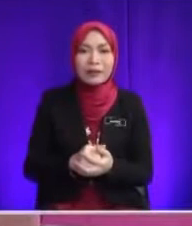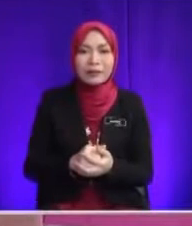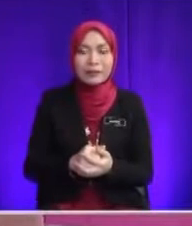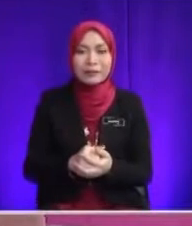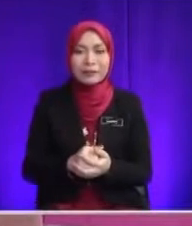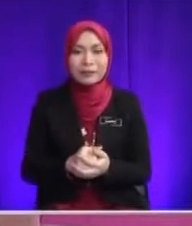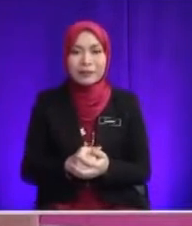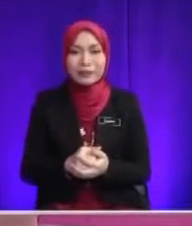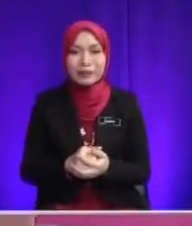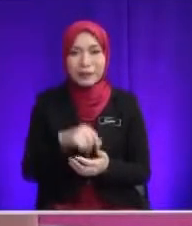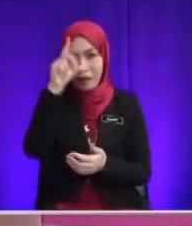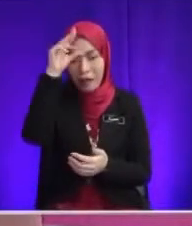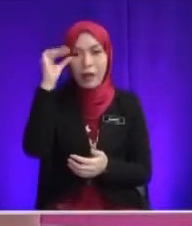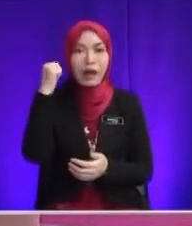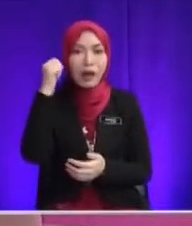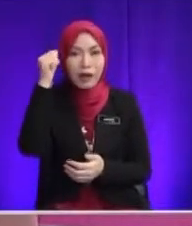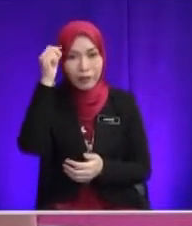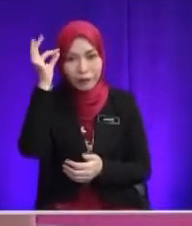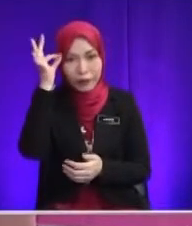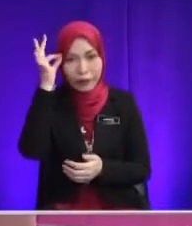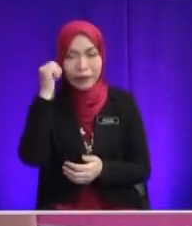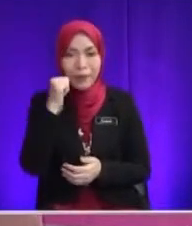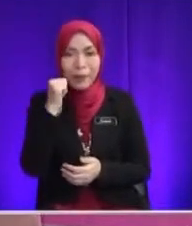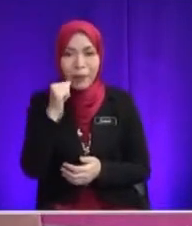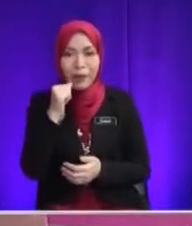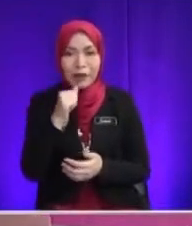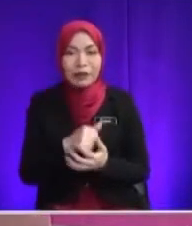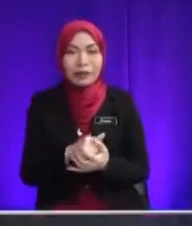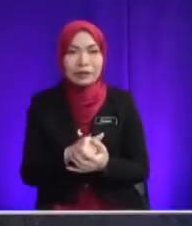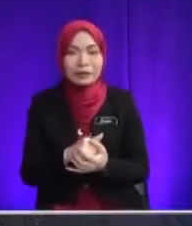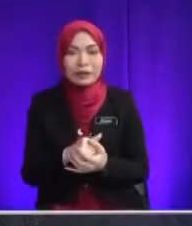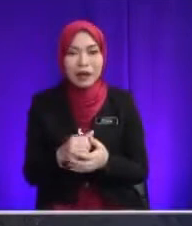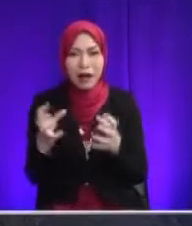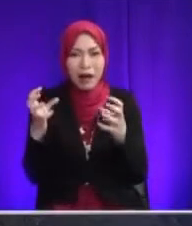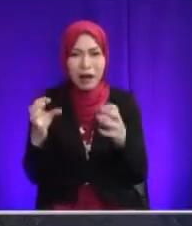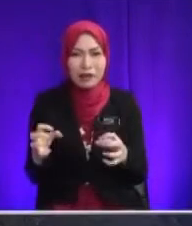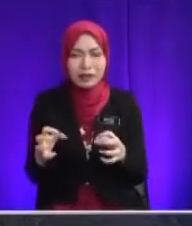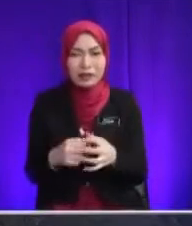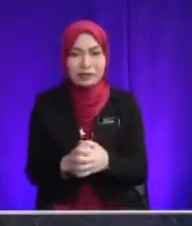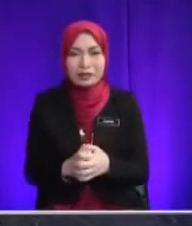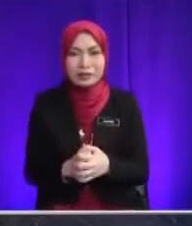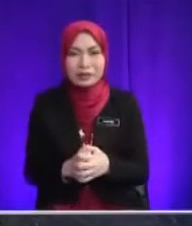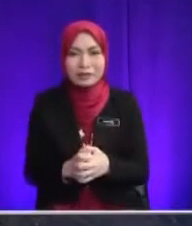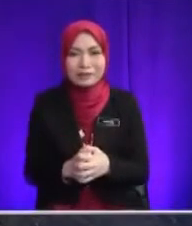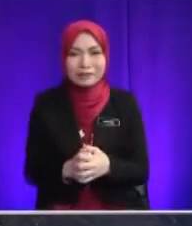enough. Aha, so for this one, why don't we let the audio roll? Okay, sure. Let's have a listen.